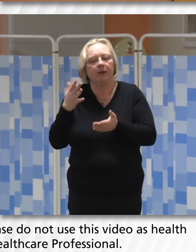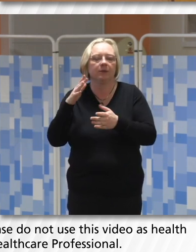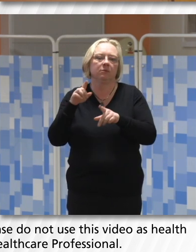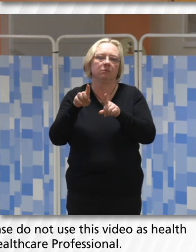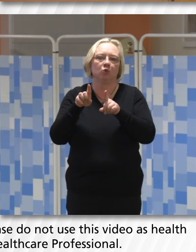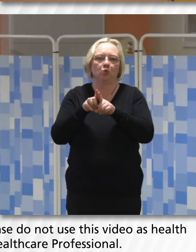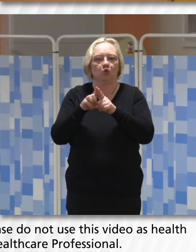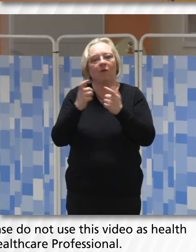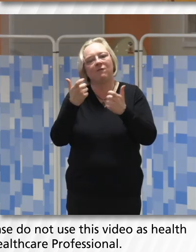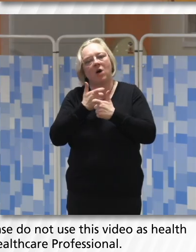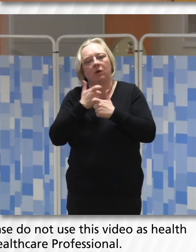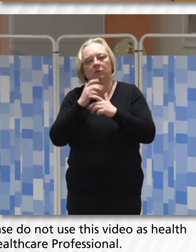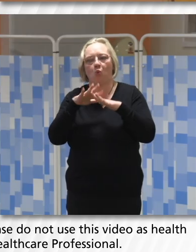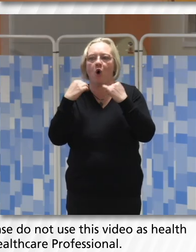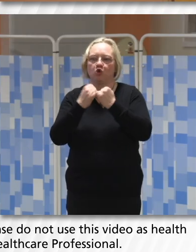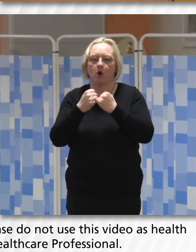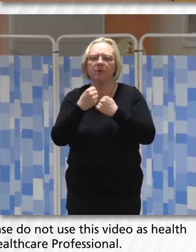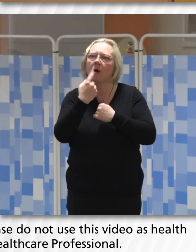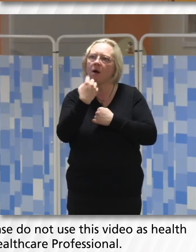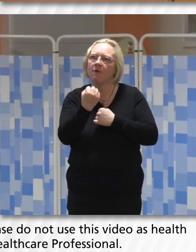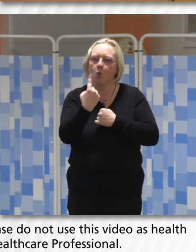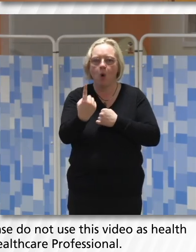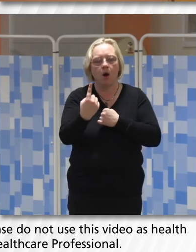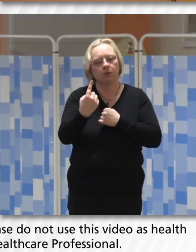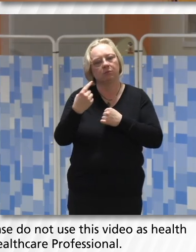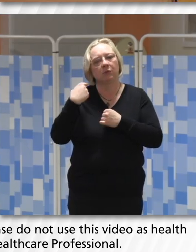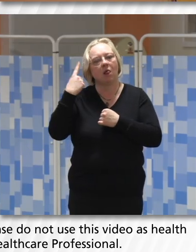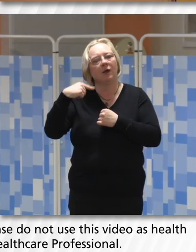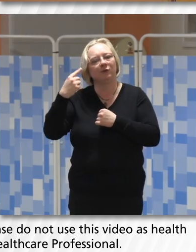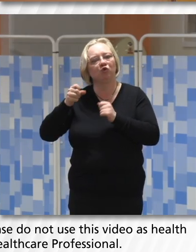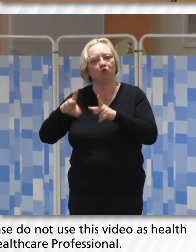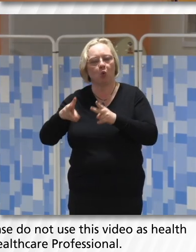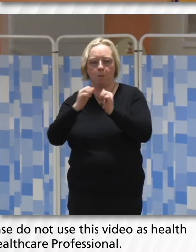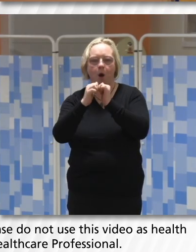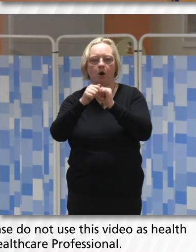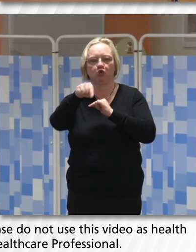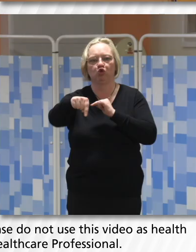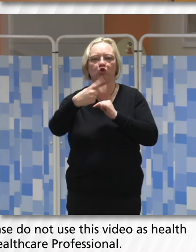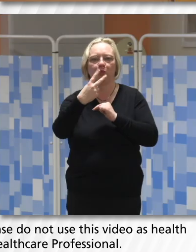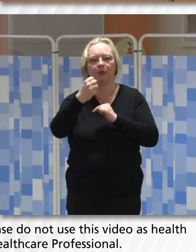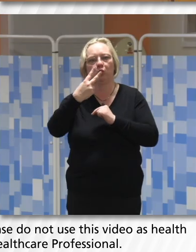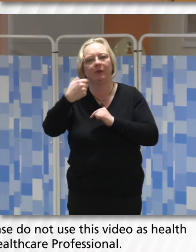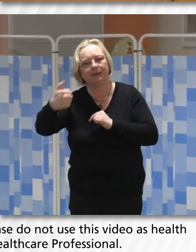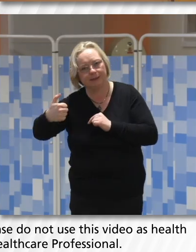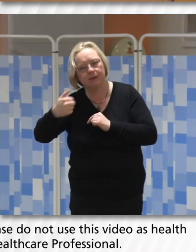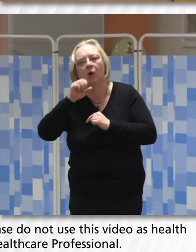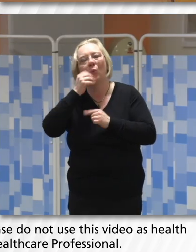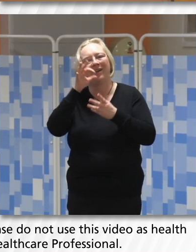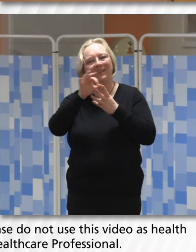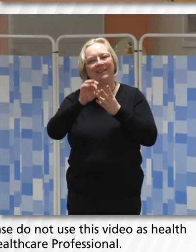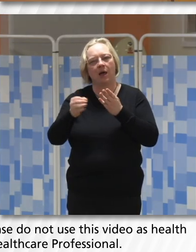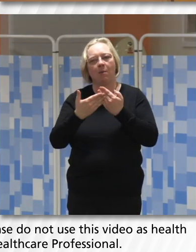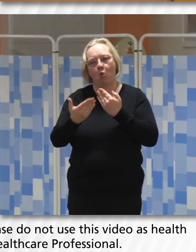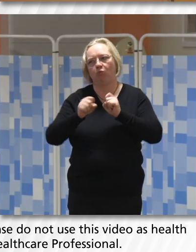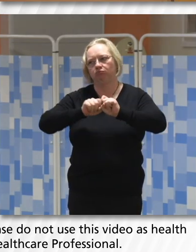Parkinson's. And it's happening in March next year at Florence Nightingale, and there will be more details about that in the new year, I